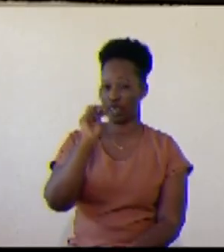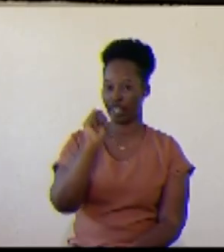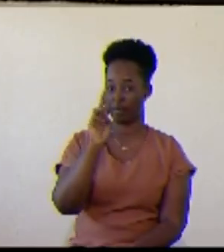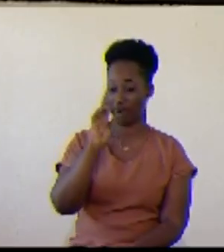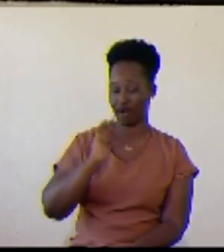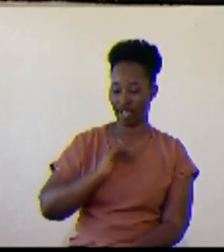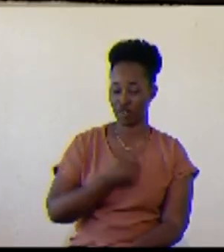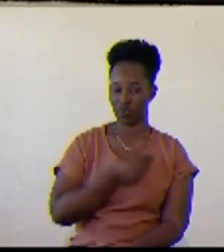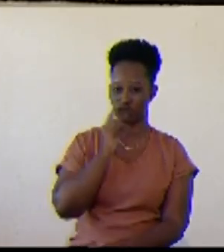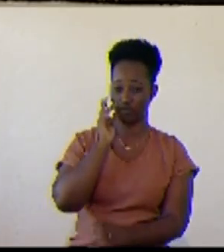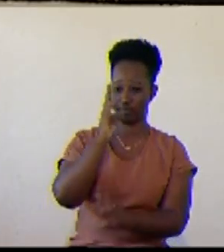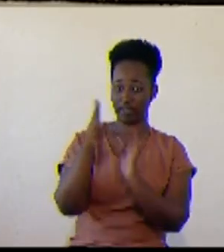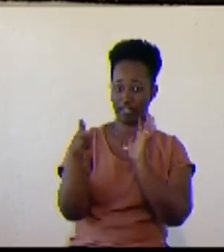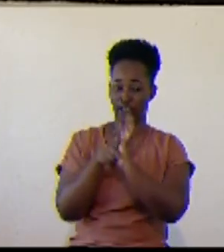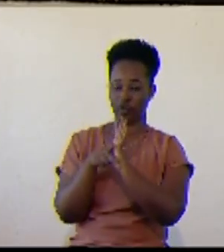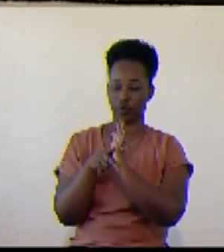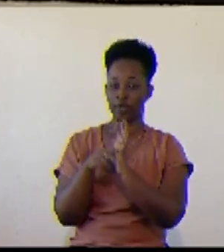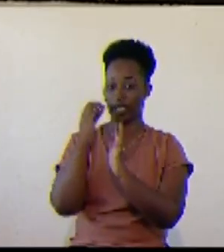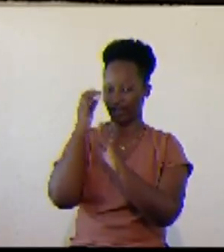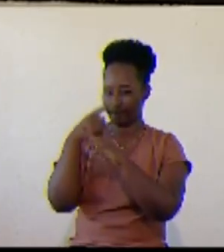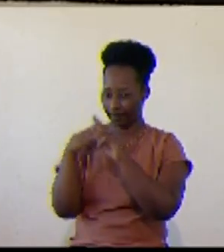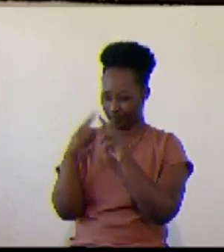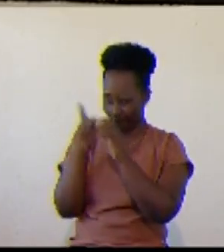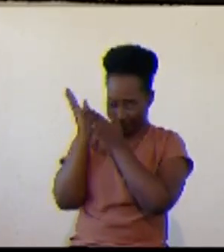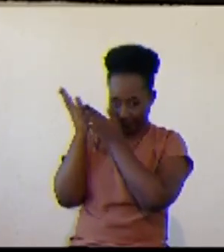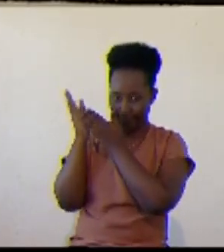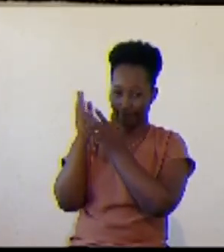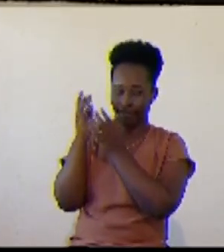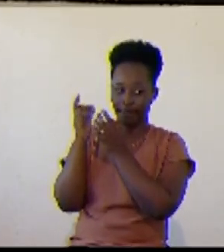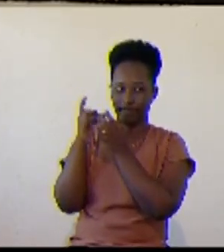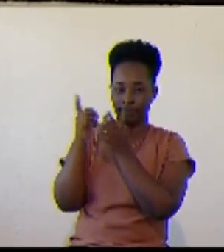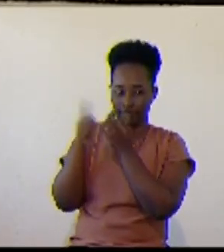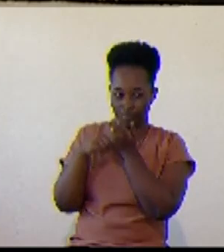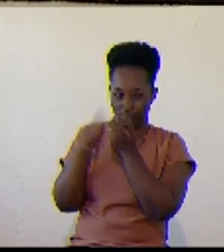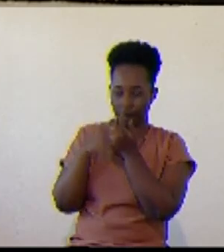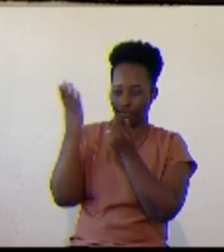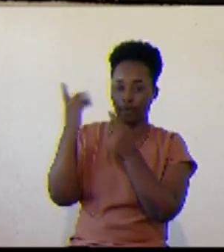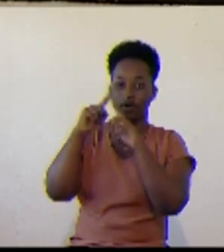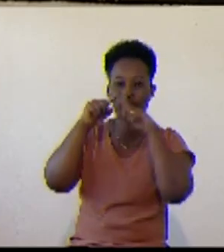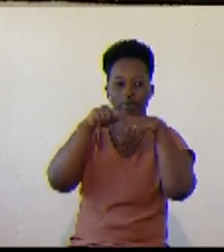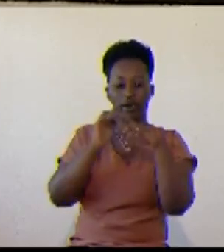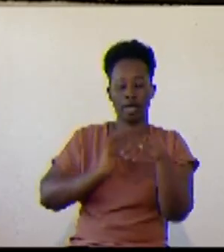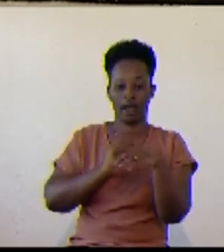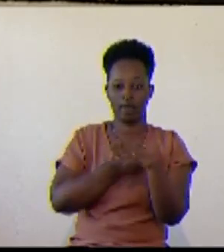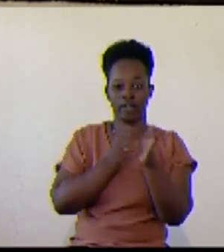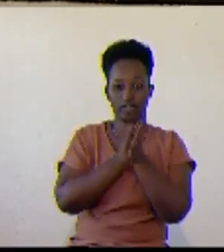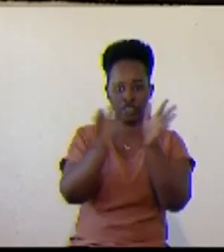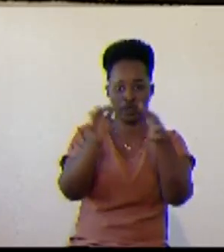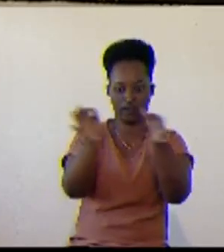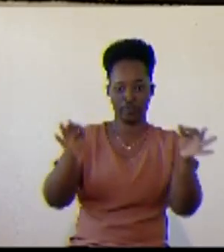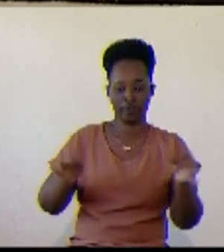function will be equal to, if you differentiate this, depending or basing on our general formula that we